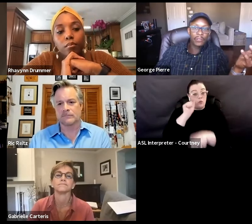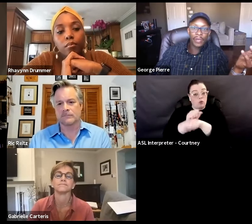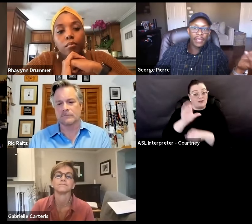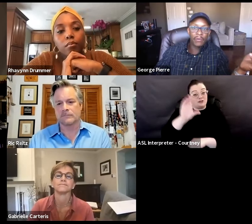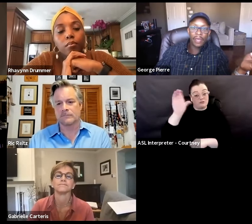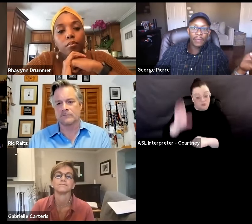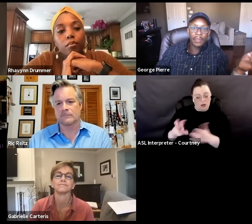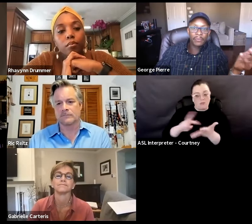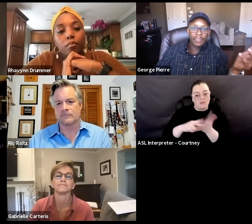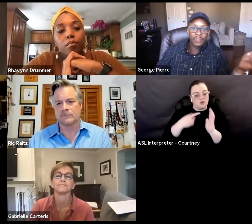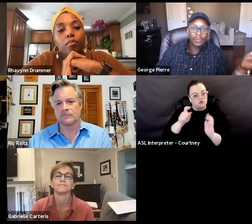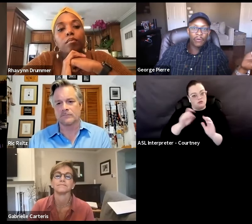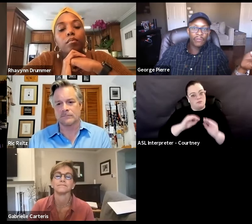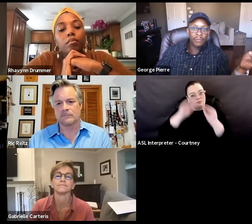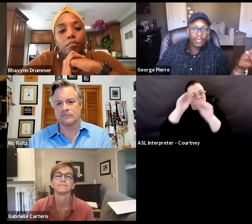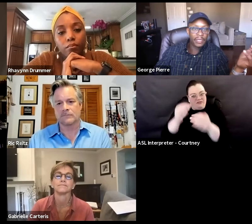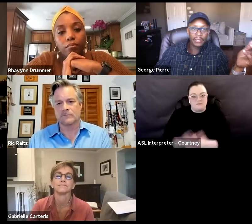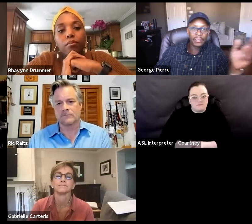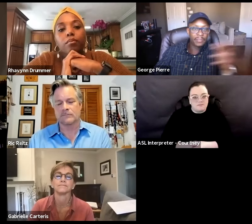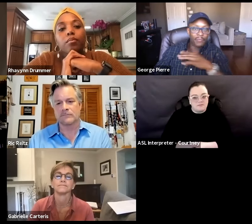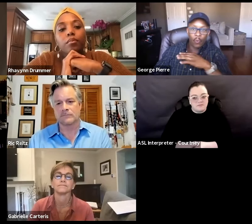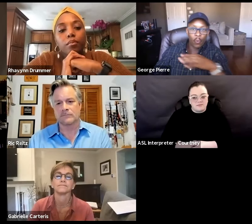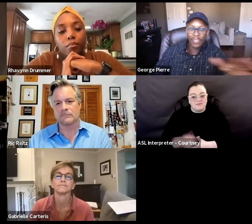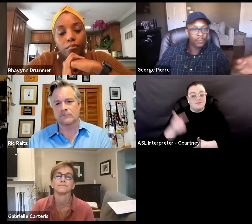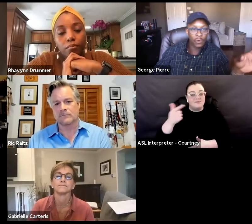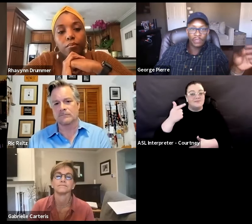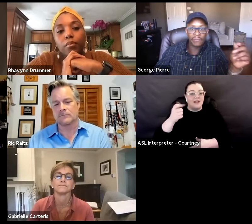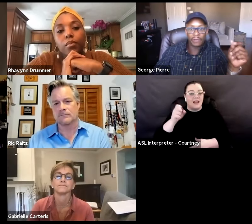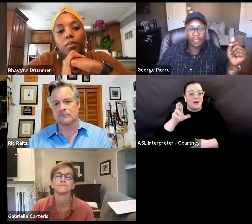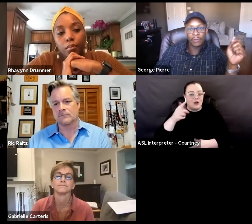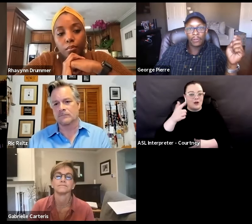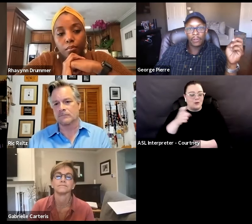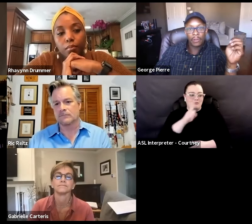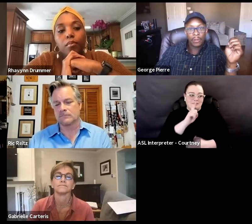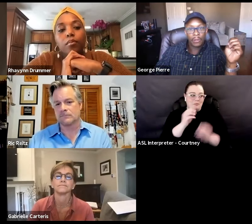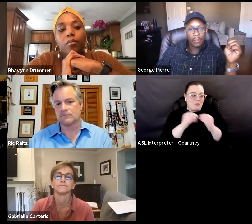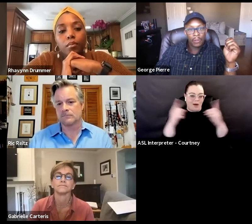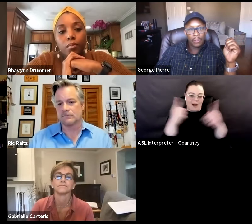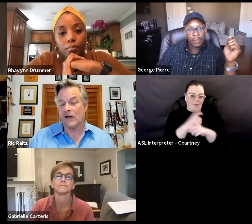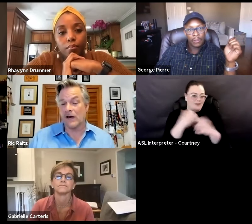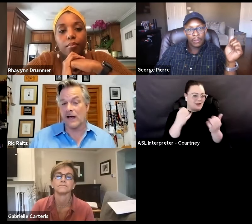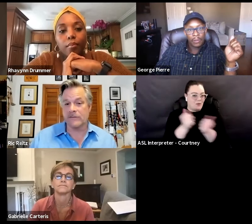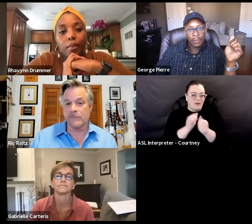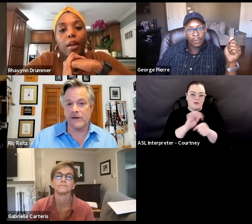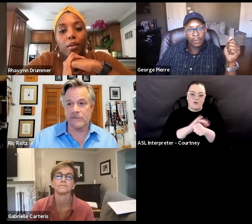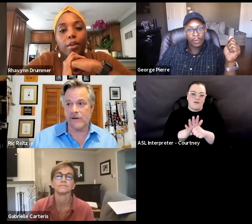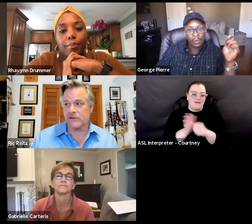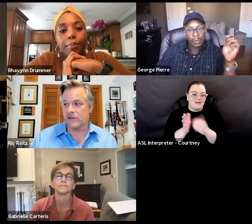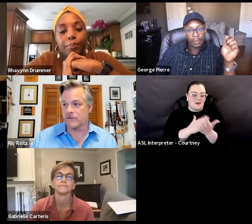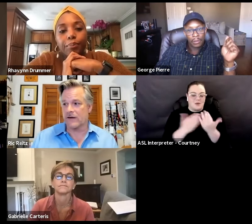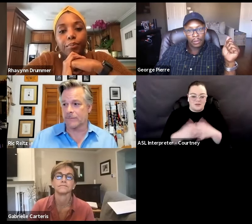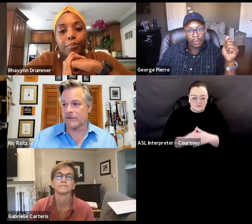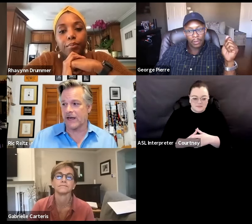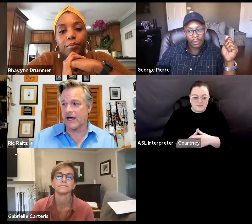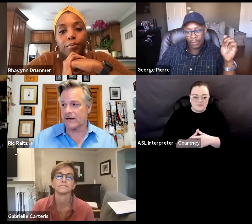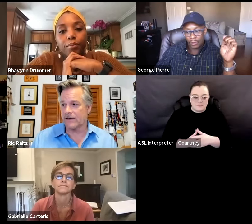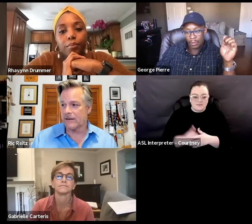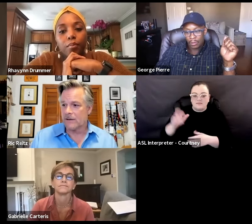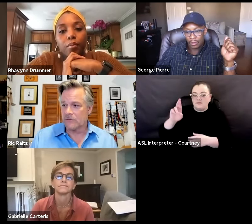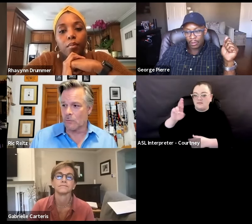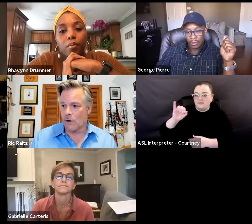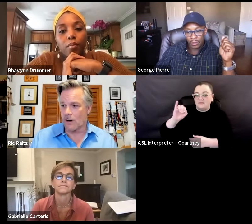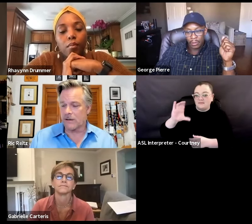now to do it anyway. I mean, especially with this COVID in place, it's much more difficult now. And I have some friends who've actually traveled up to